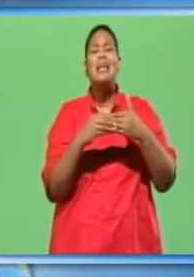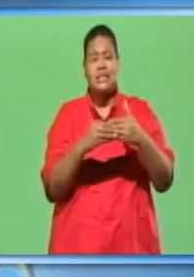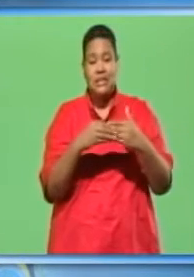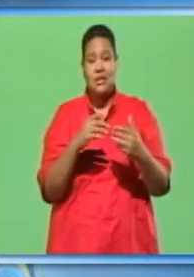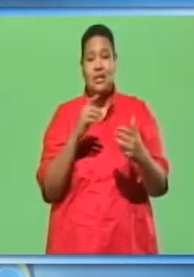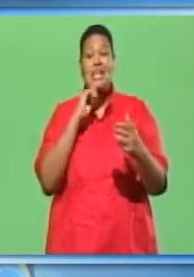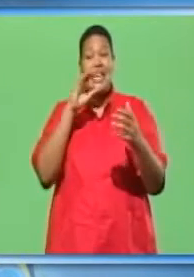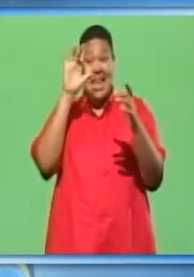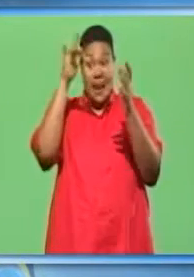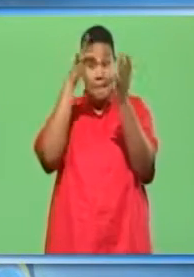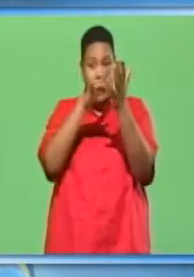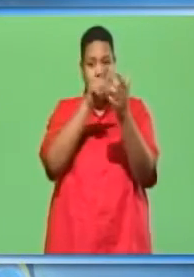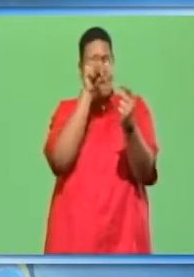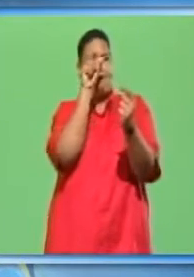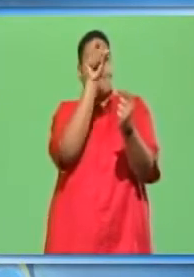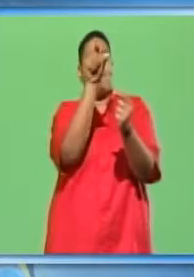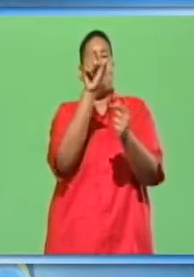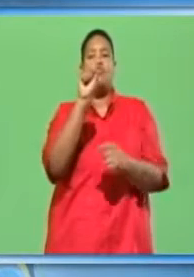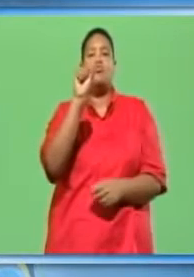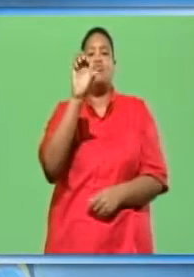by a thumb screw.